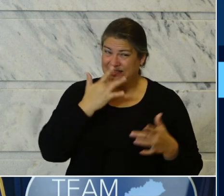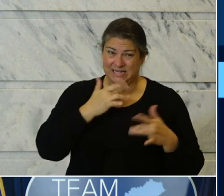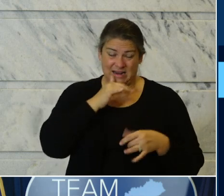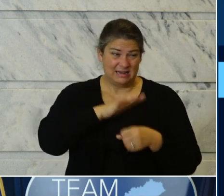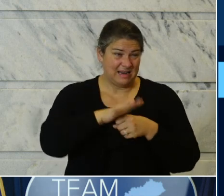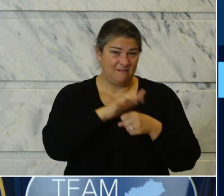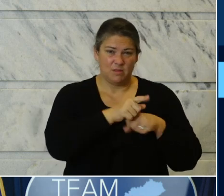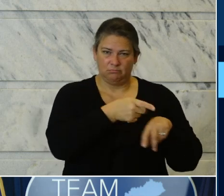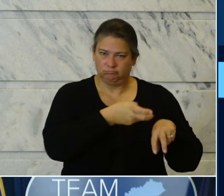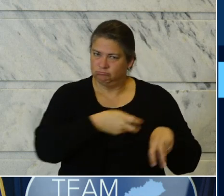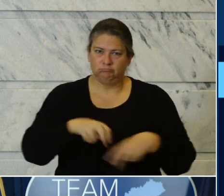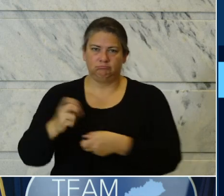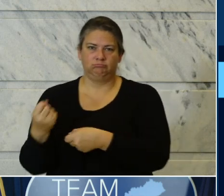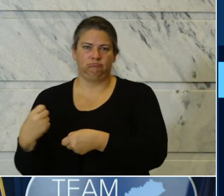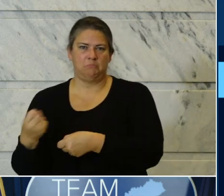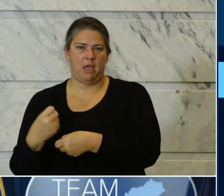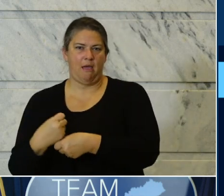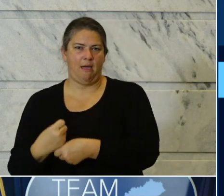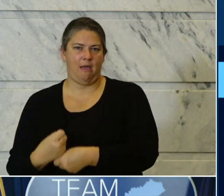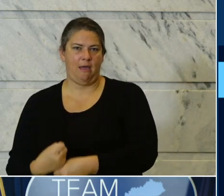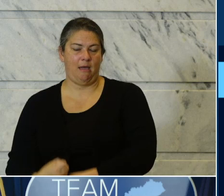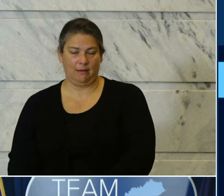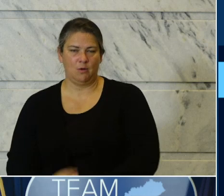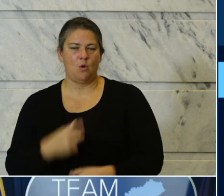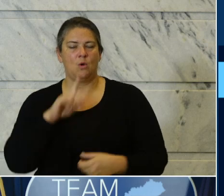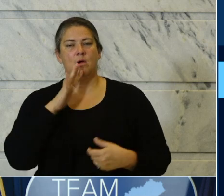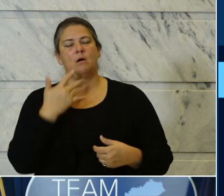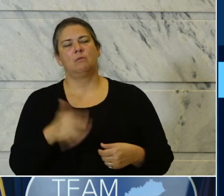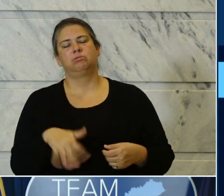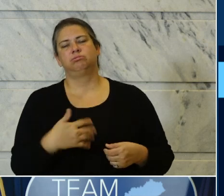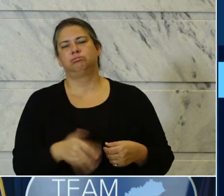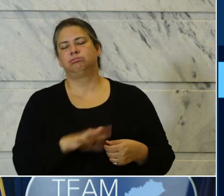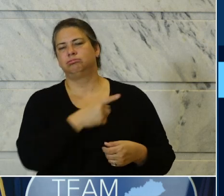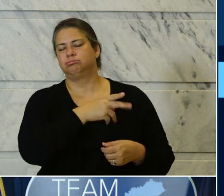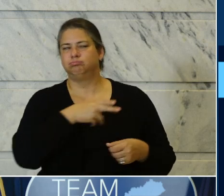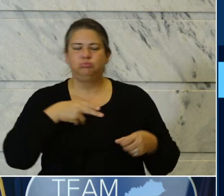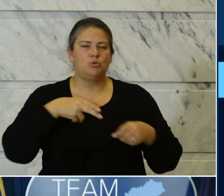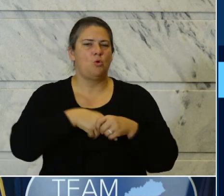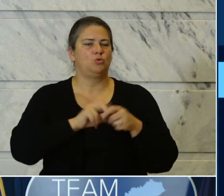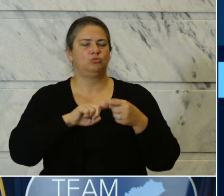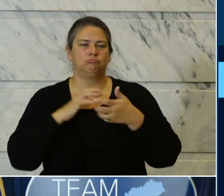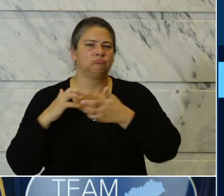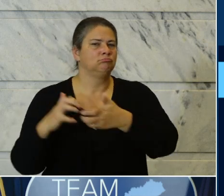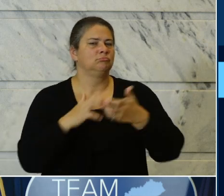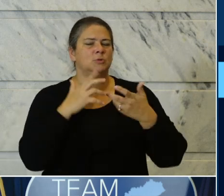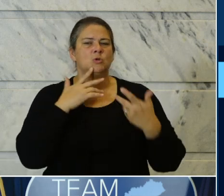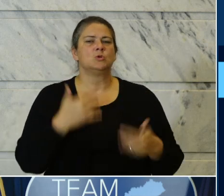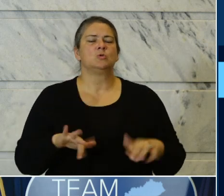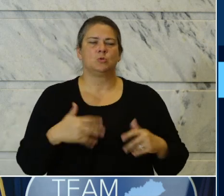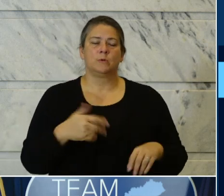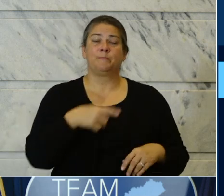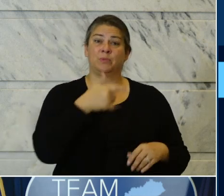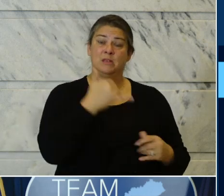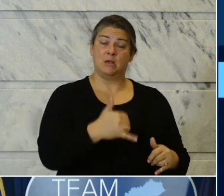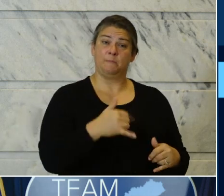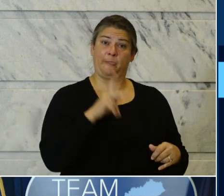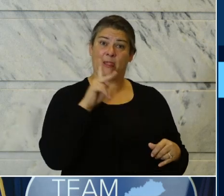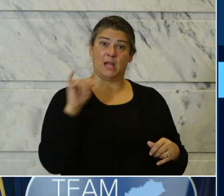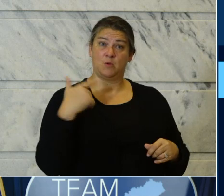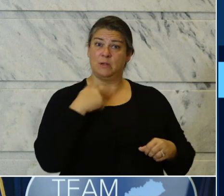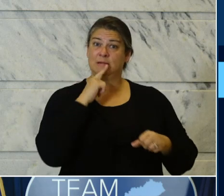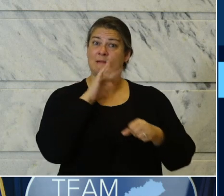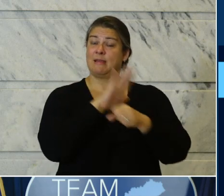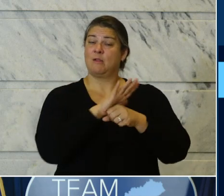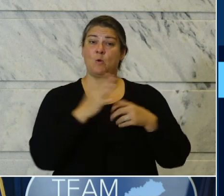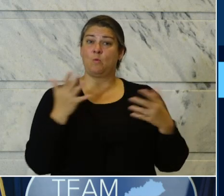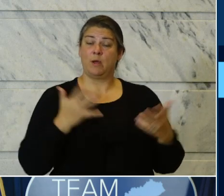that even through COVID, Kentucky has continued to work hard to attract new manufacturers, grow our existing one, and increase